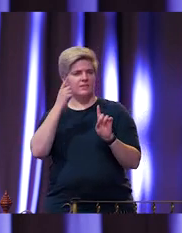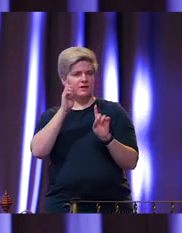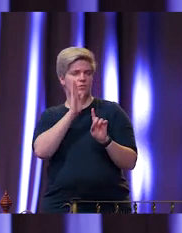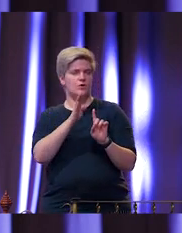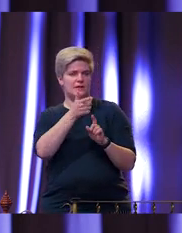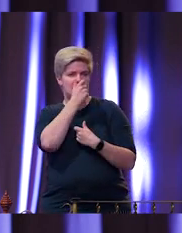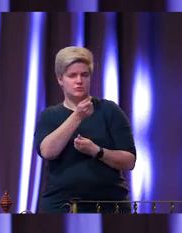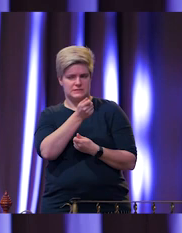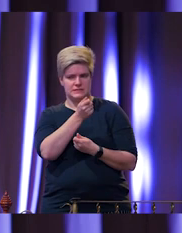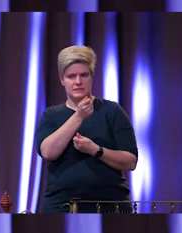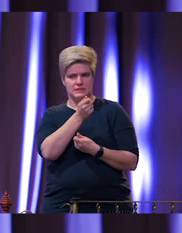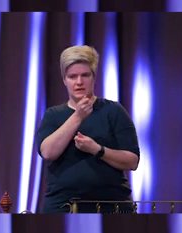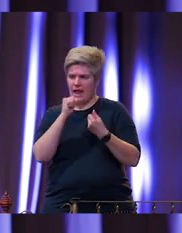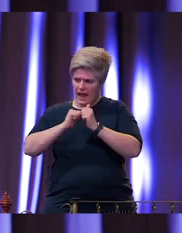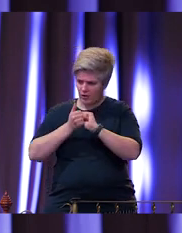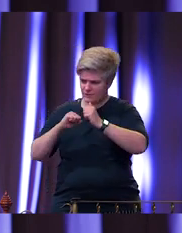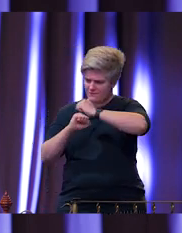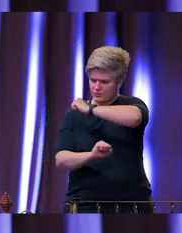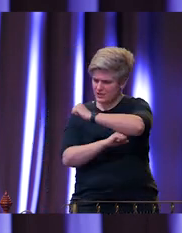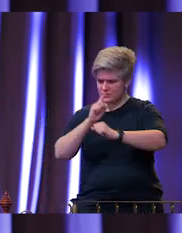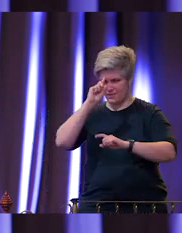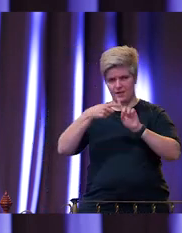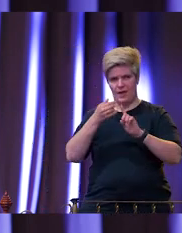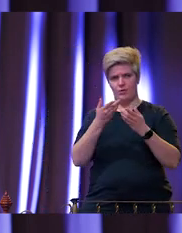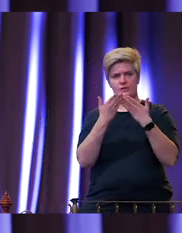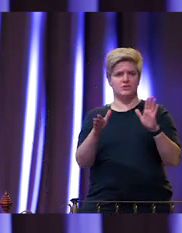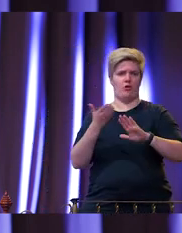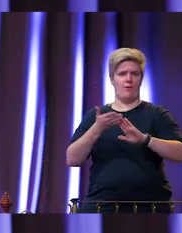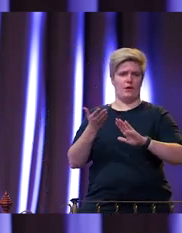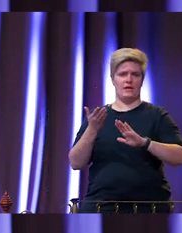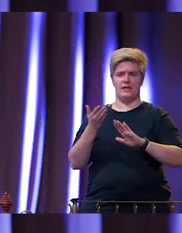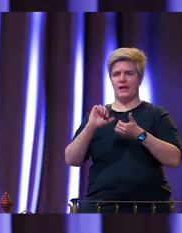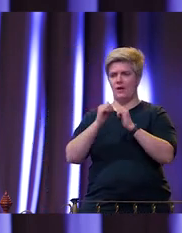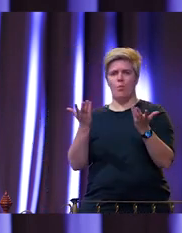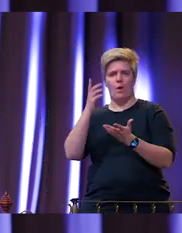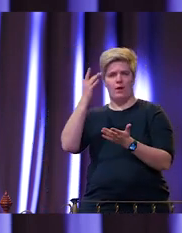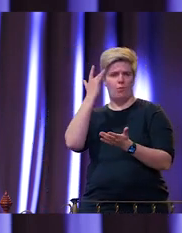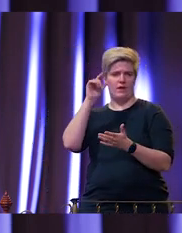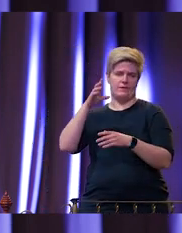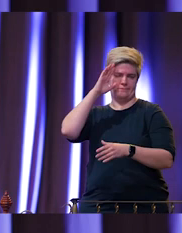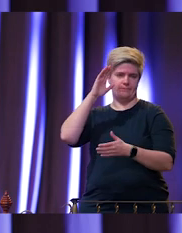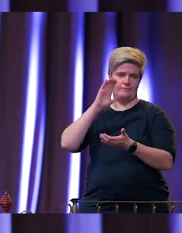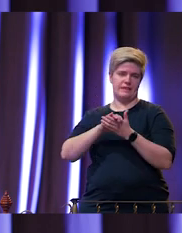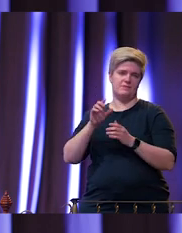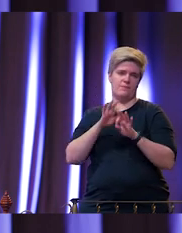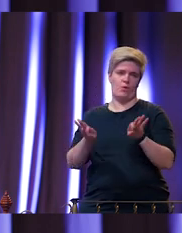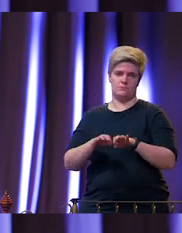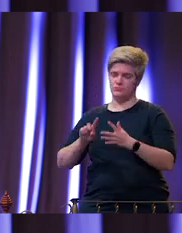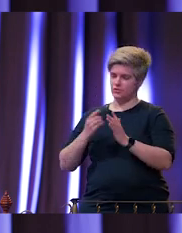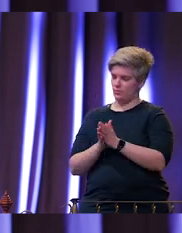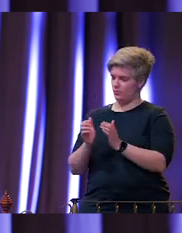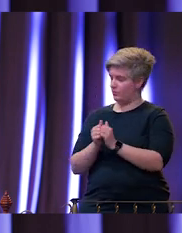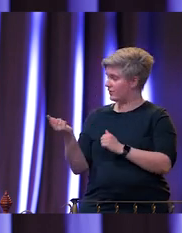how foundations think about it and how they talk about general operating and why they believe it's important. So I'm gonna start with you.